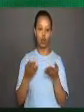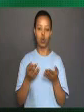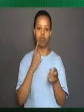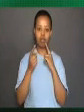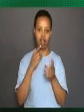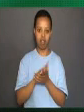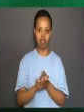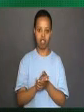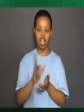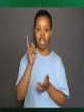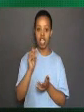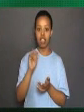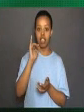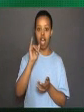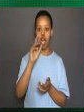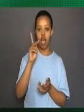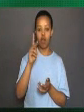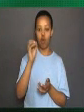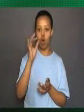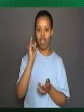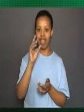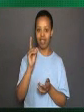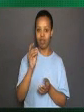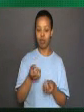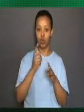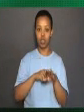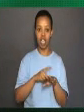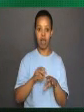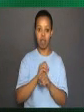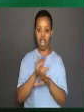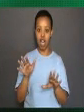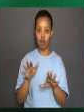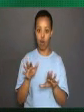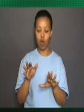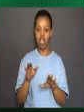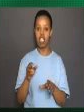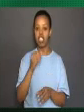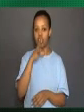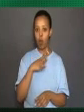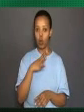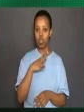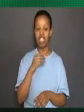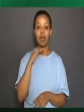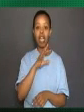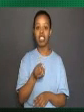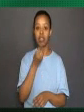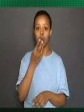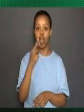Typhoid fever is spread by people ingesting contaminated food or water.